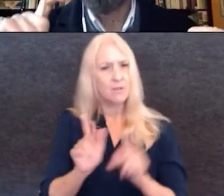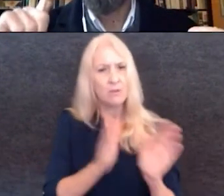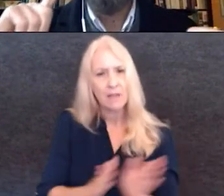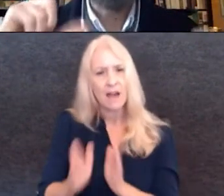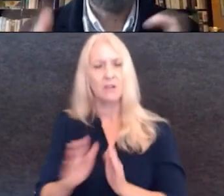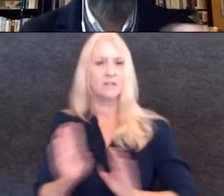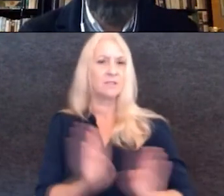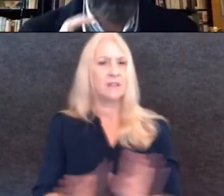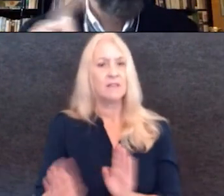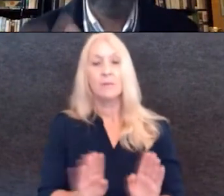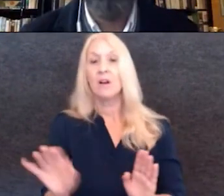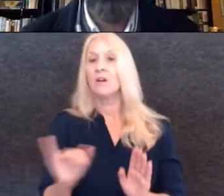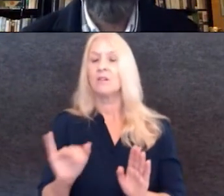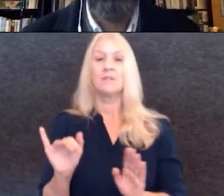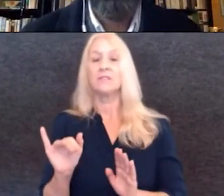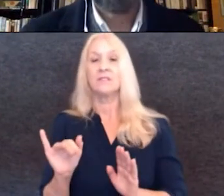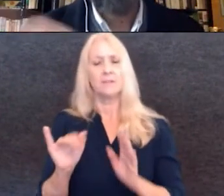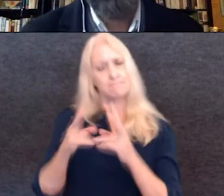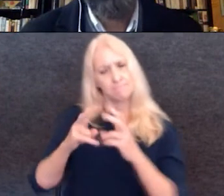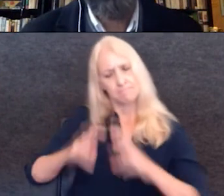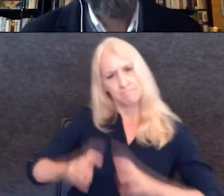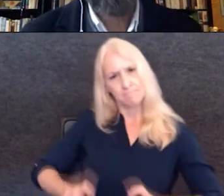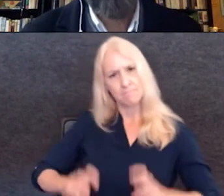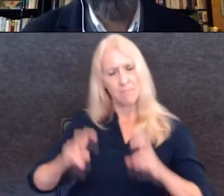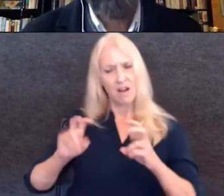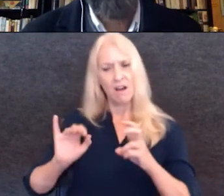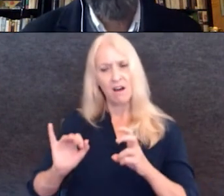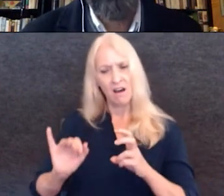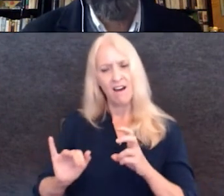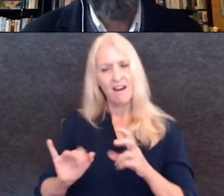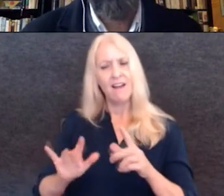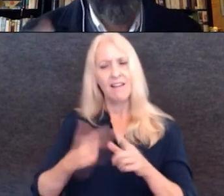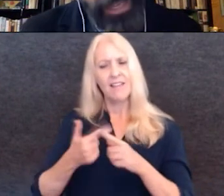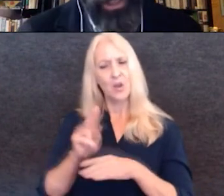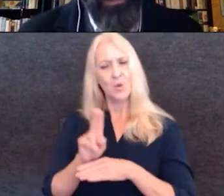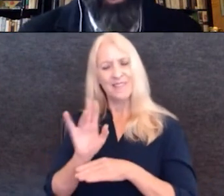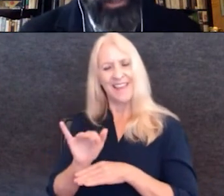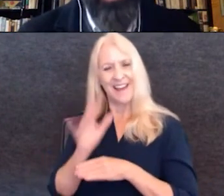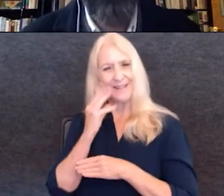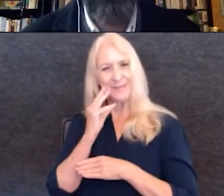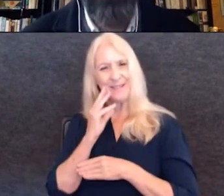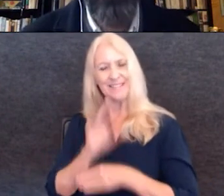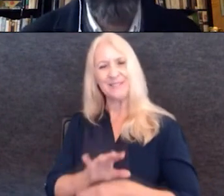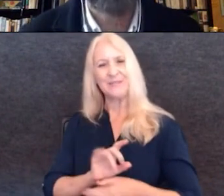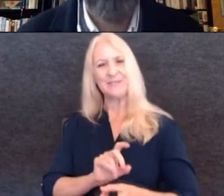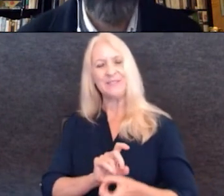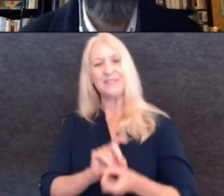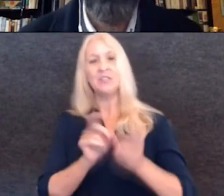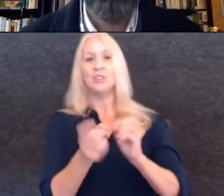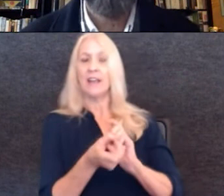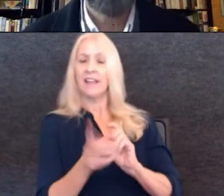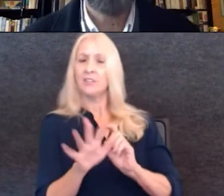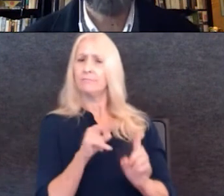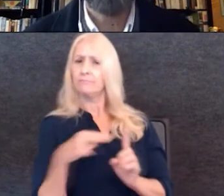of decoding all of that, and then making that sort of the foundation for changing sort of how you look at a